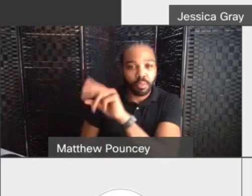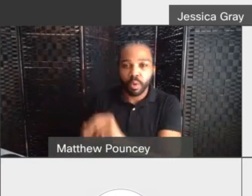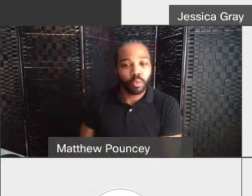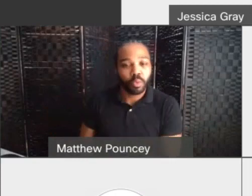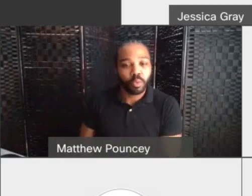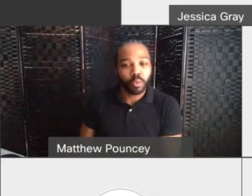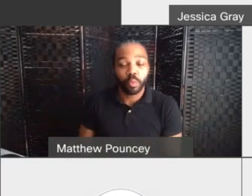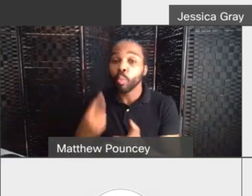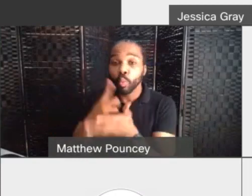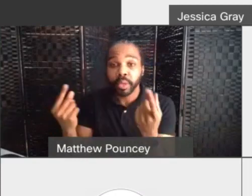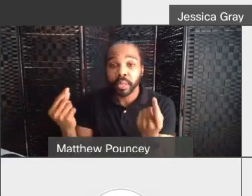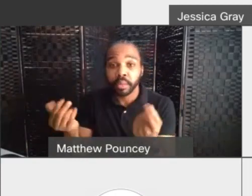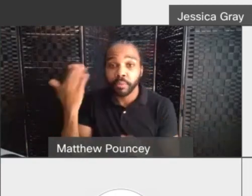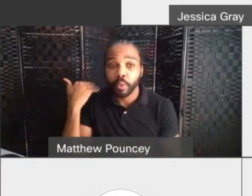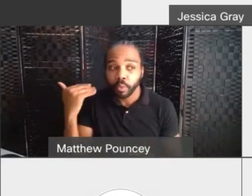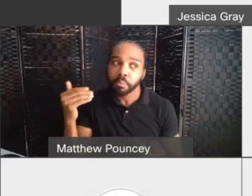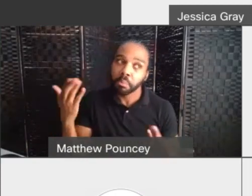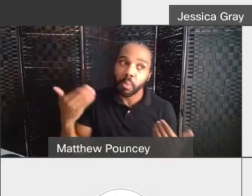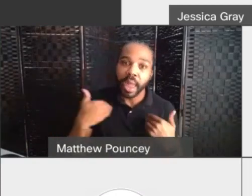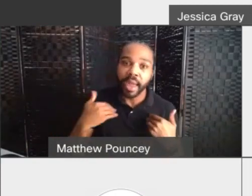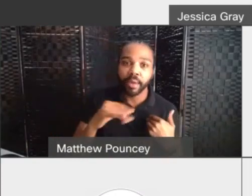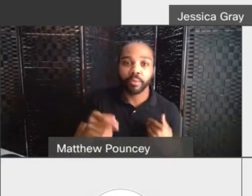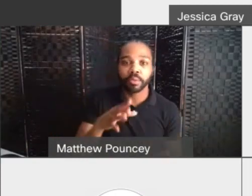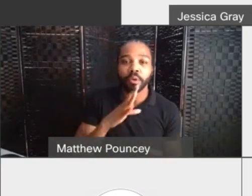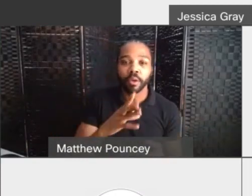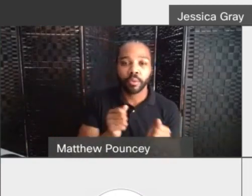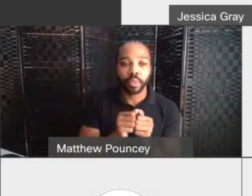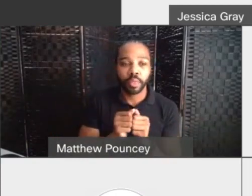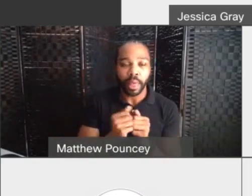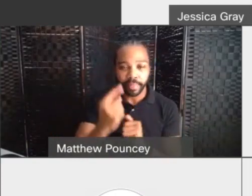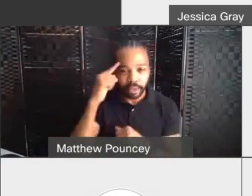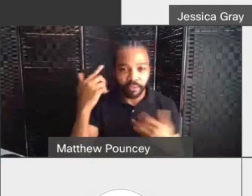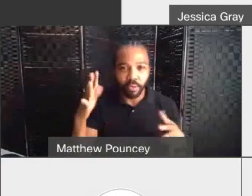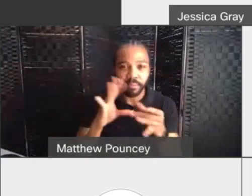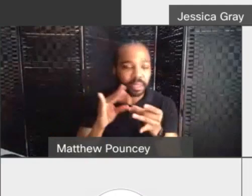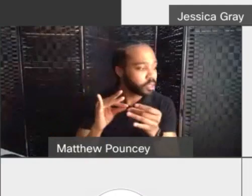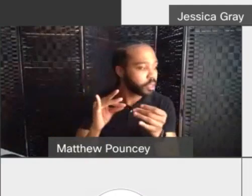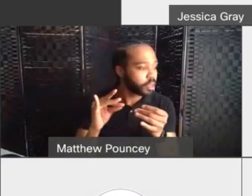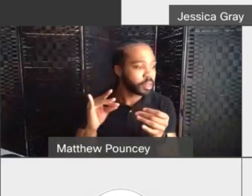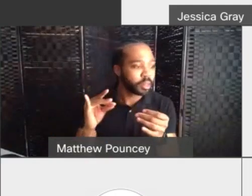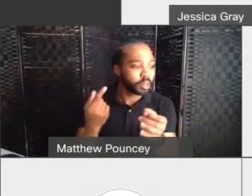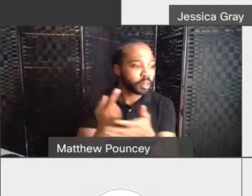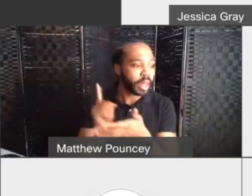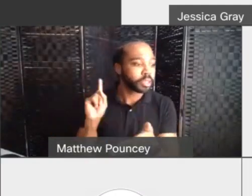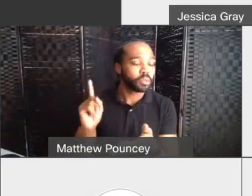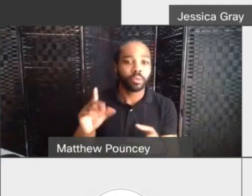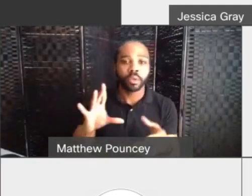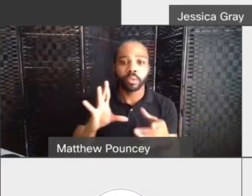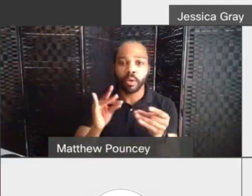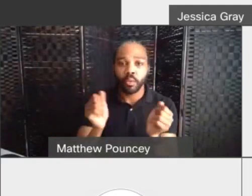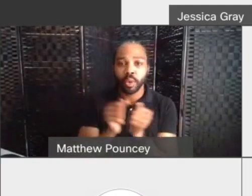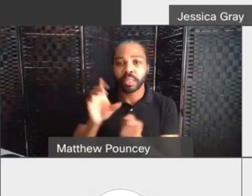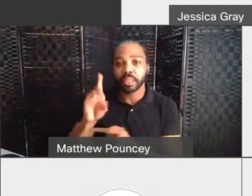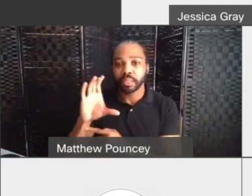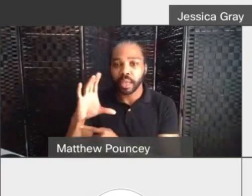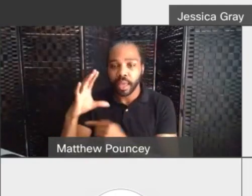what we did do is have, and we are talking, and think I mentioned this last week, we are talking with DC Health about whether this,